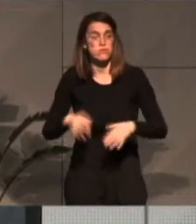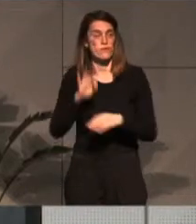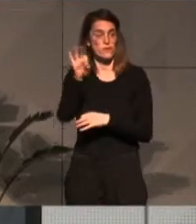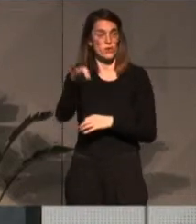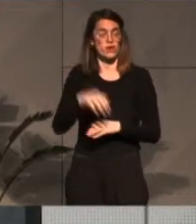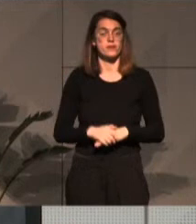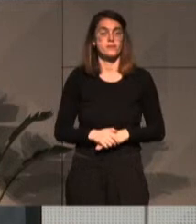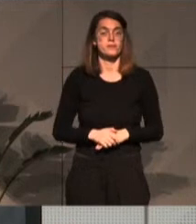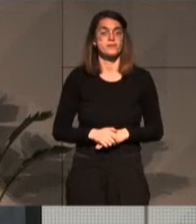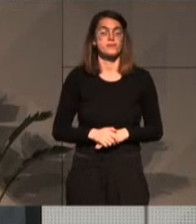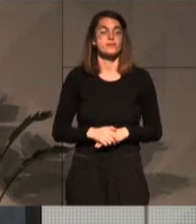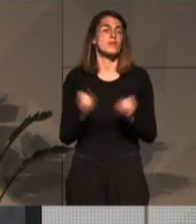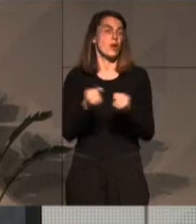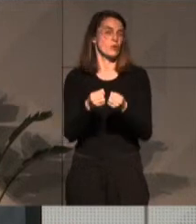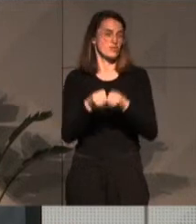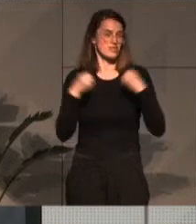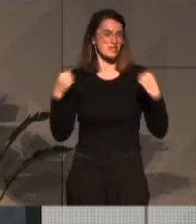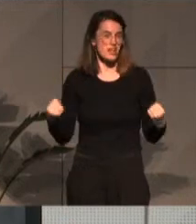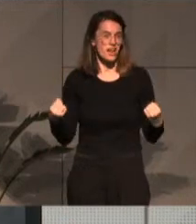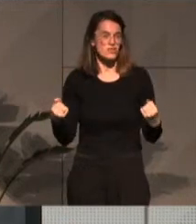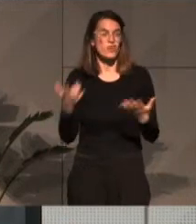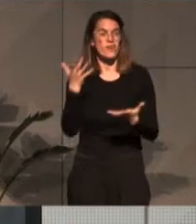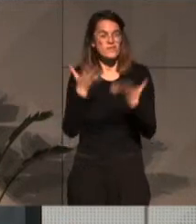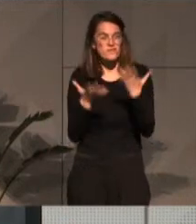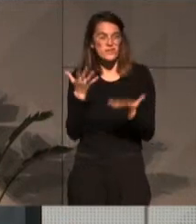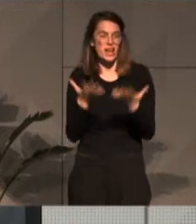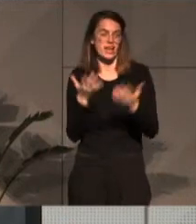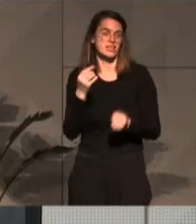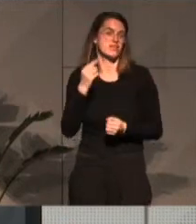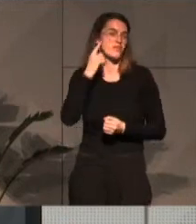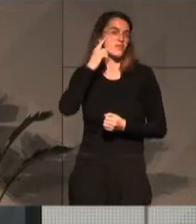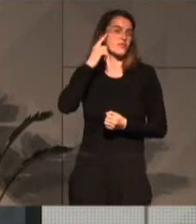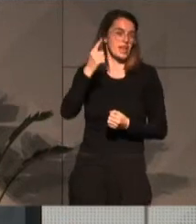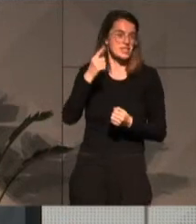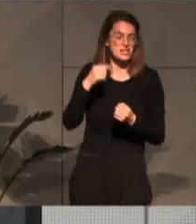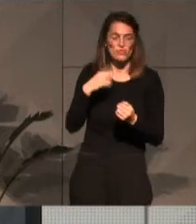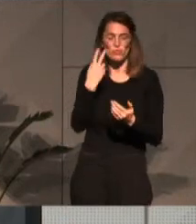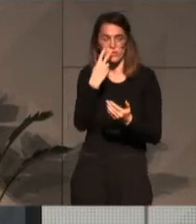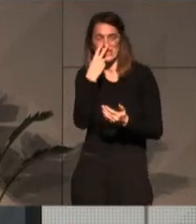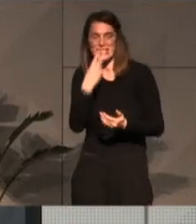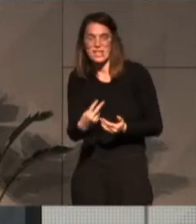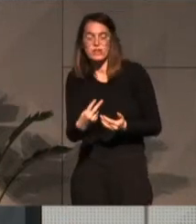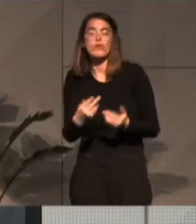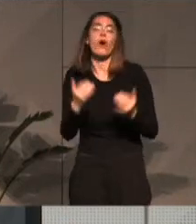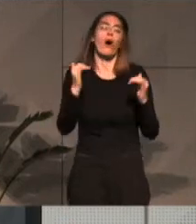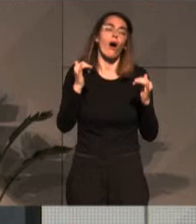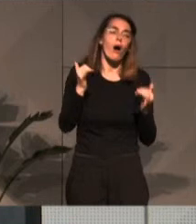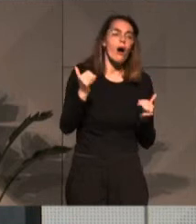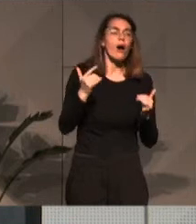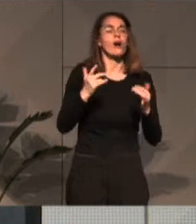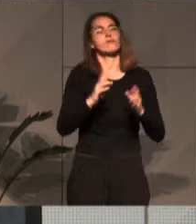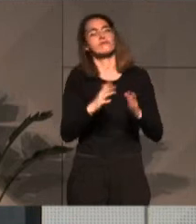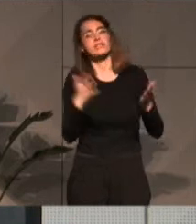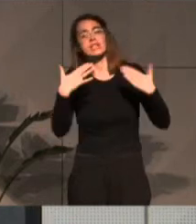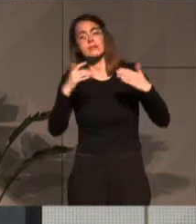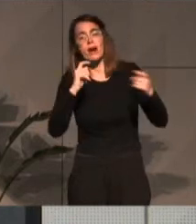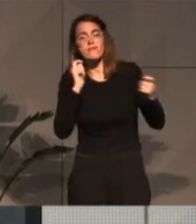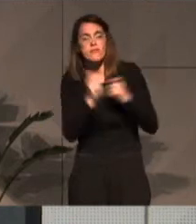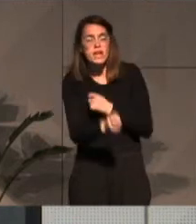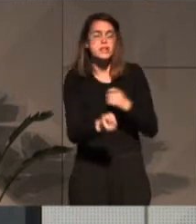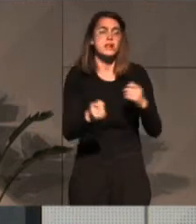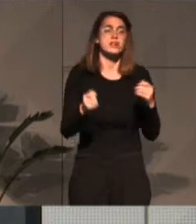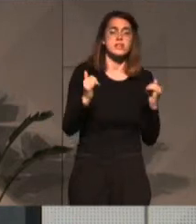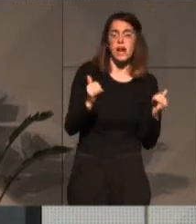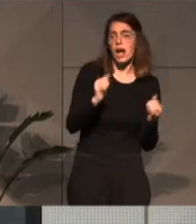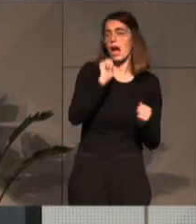Over here, climate change happens in the newspapers mainly, and some seem to be observing that some summers are hot, but there were hot